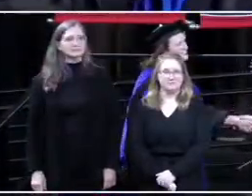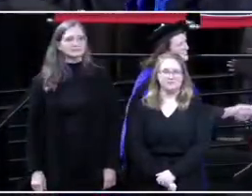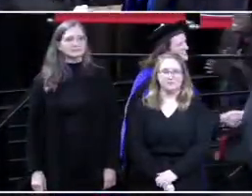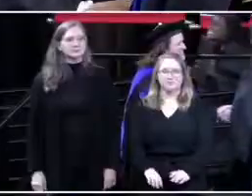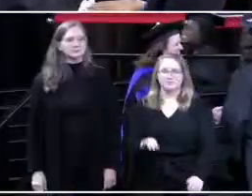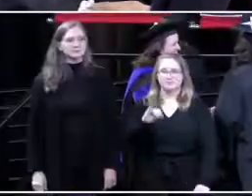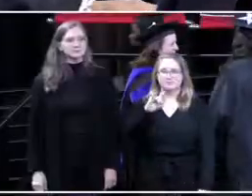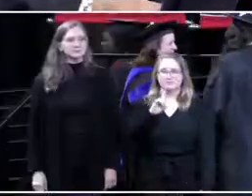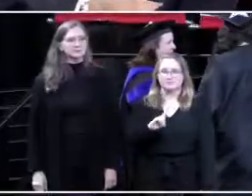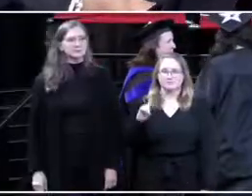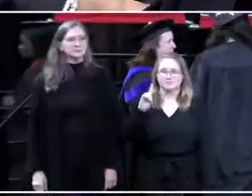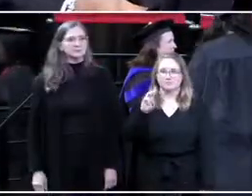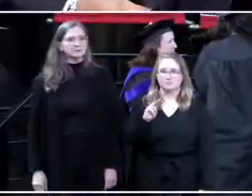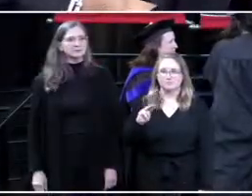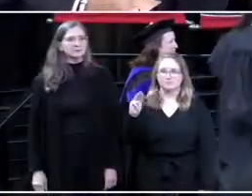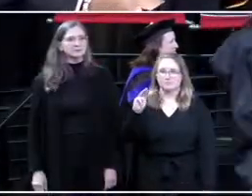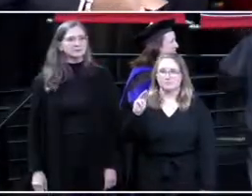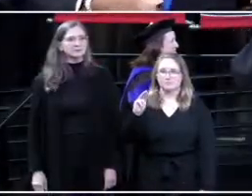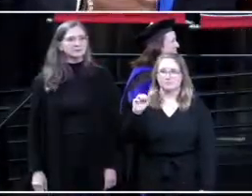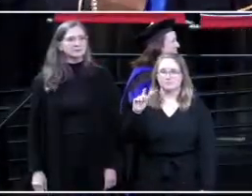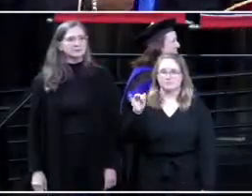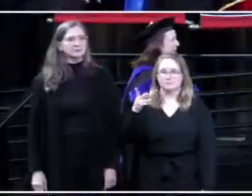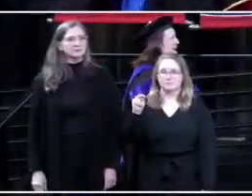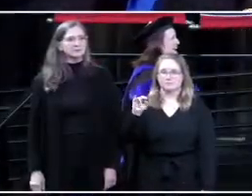Donovan Eugene Martin Jr.